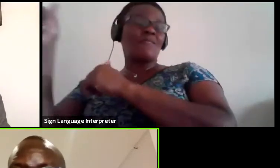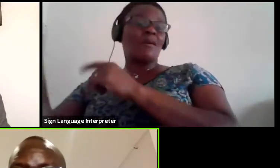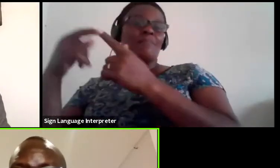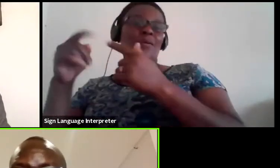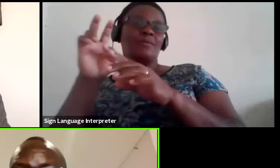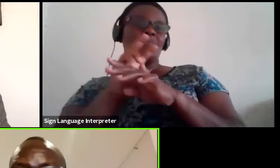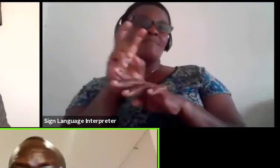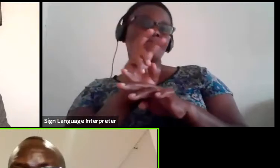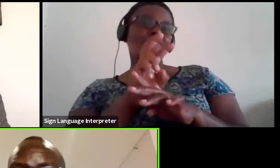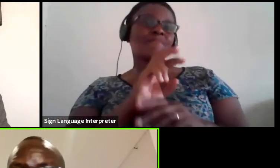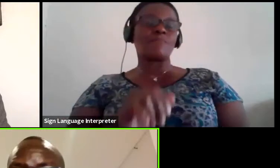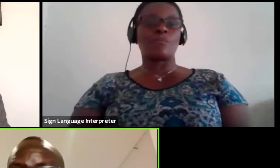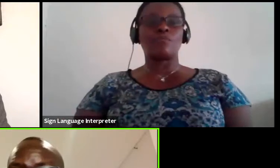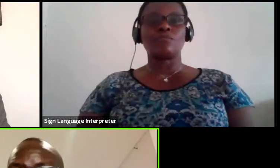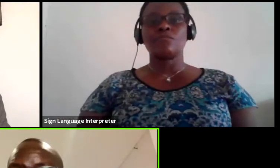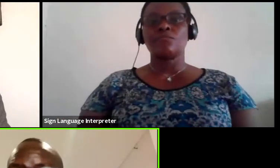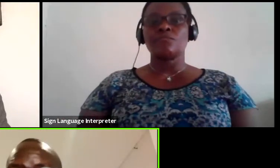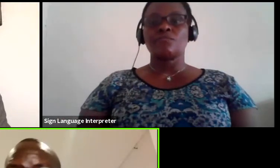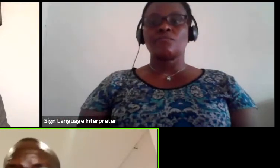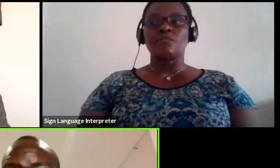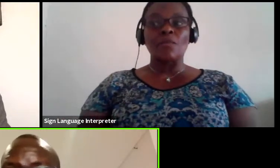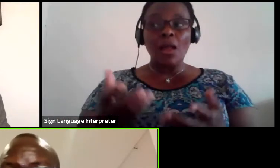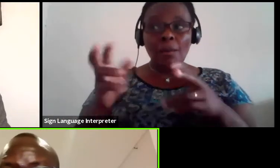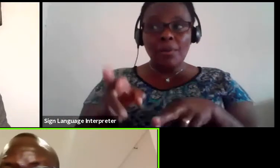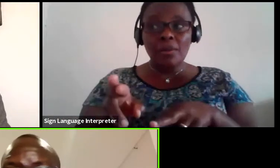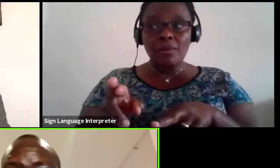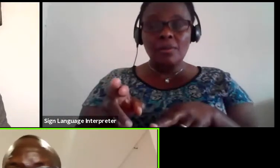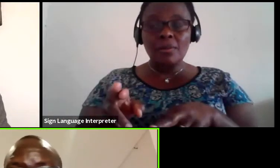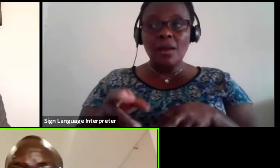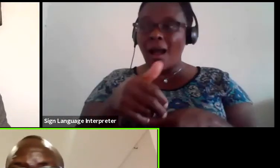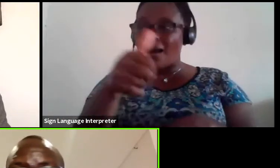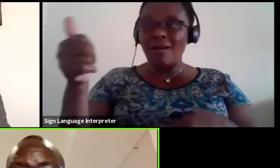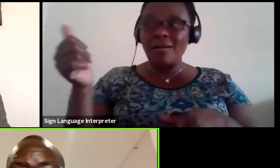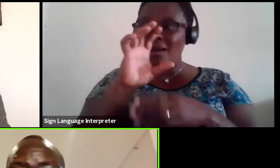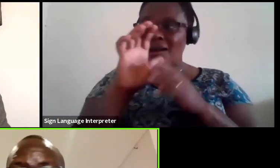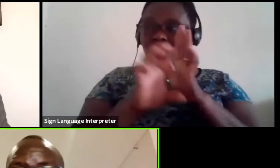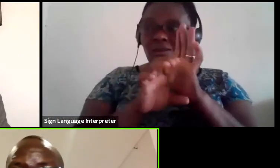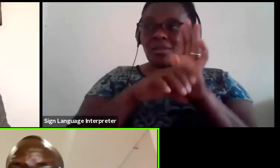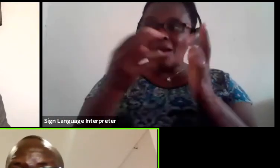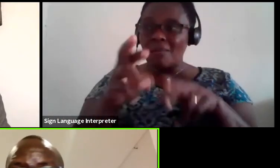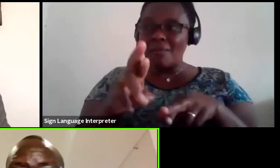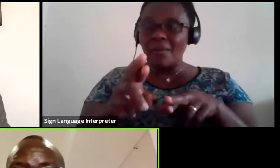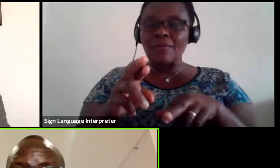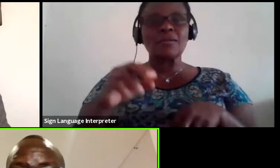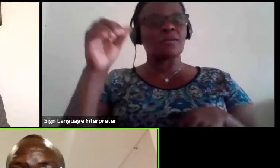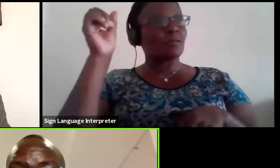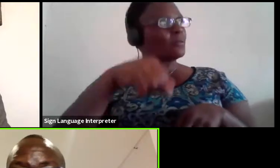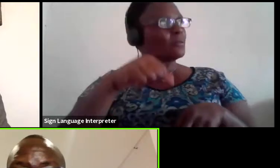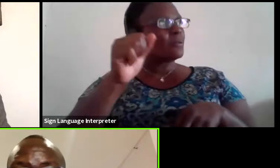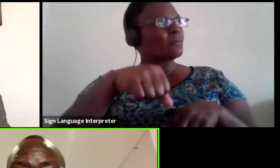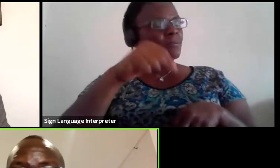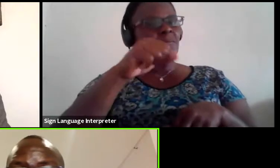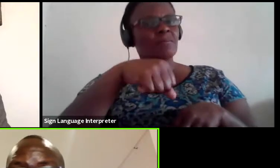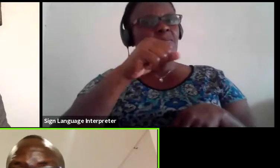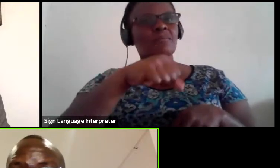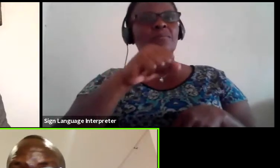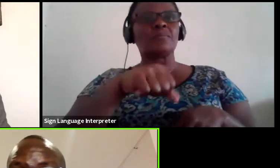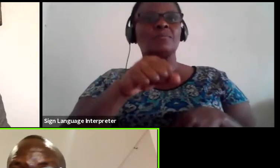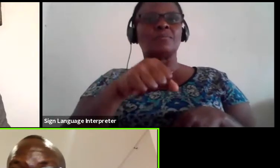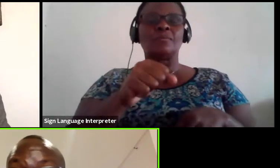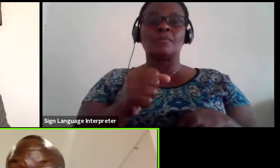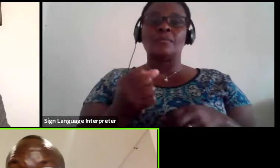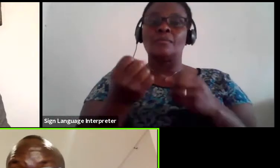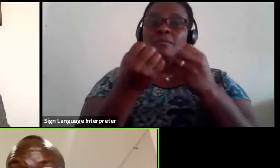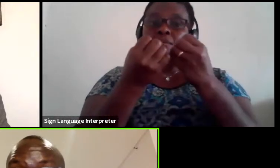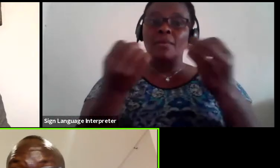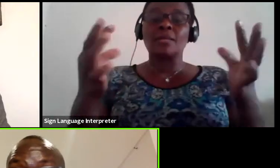Yes, Gabriel. In fact, that is one of the biggest, or rather one of the aspects that we found is that a number of countries